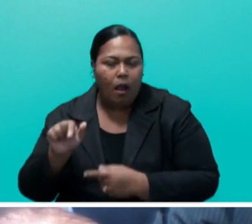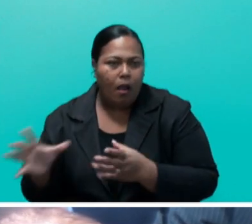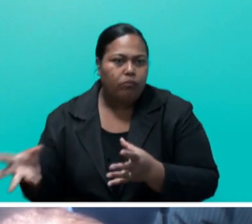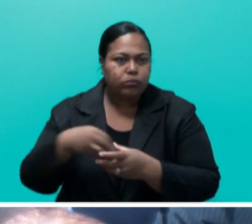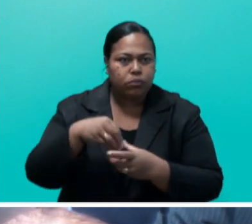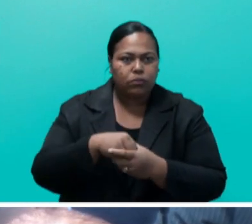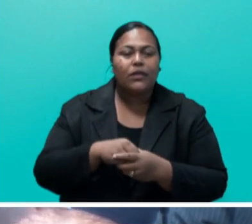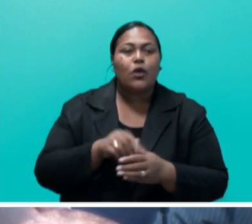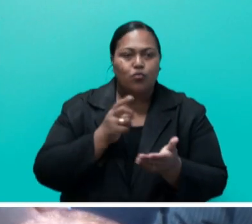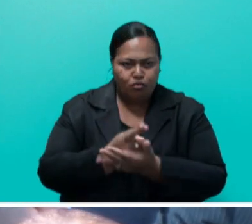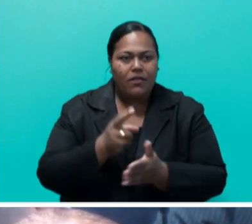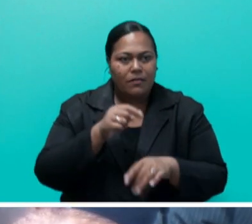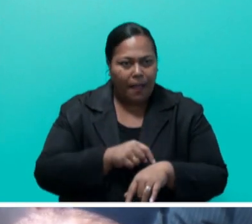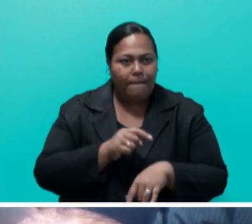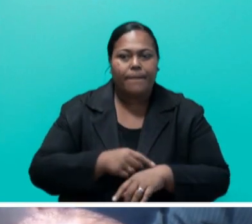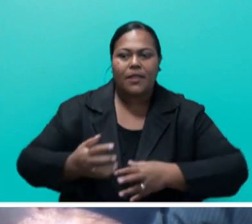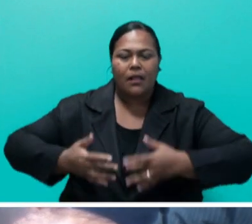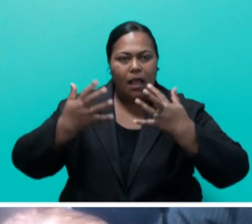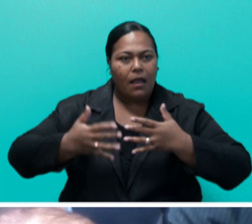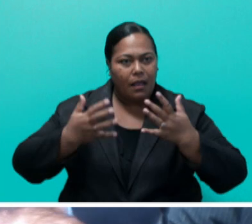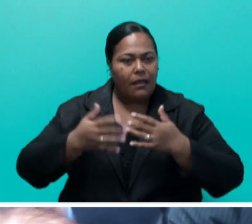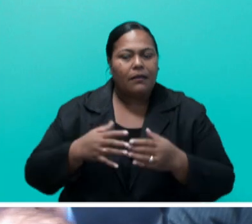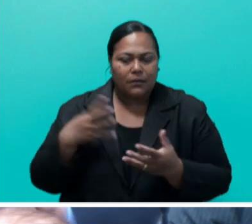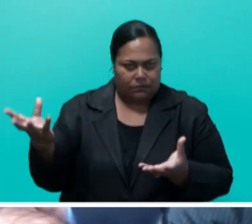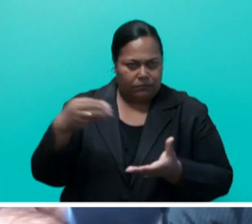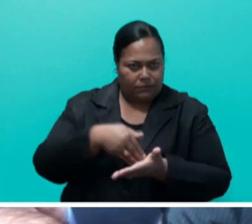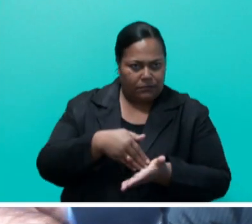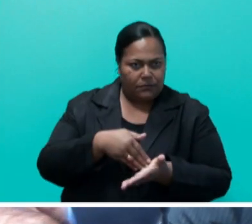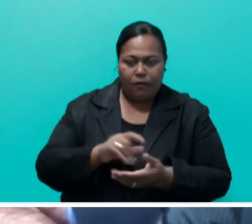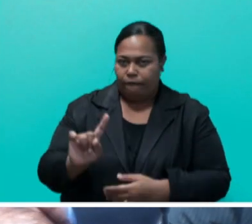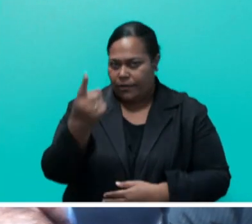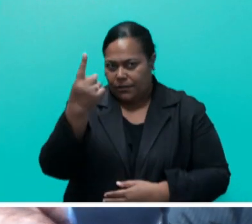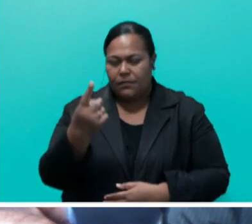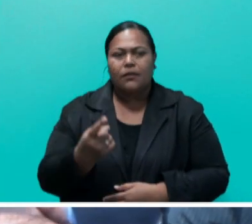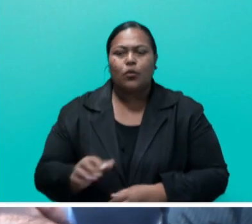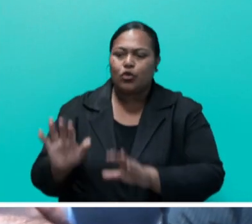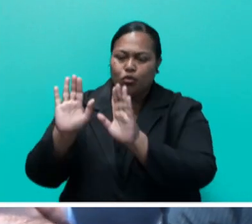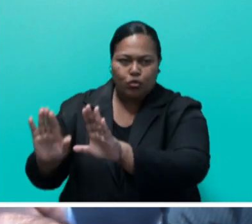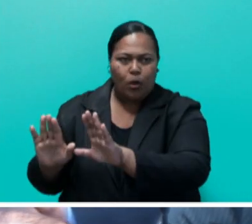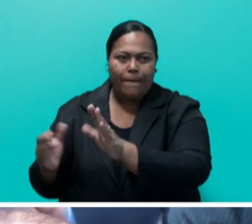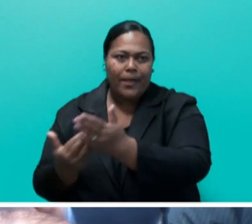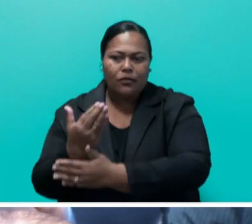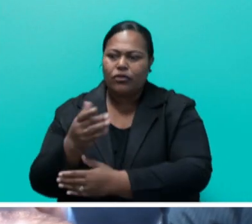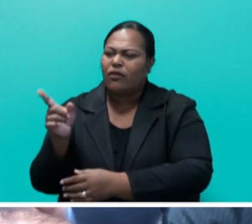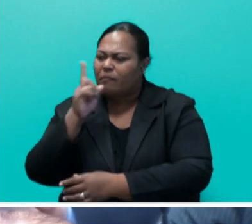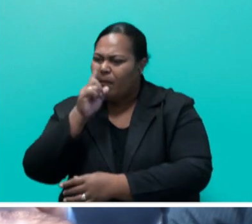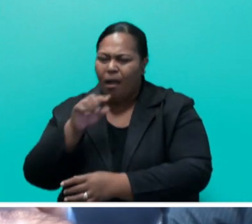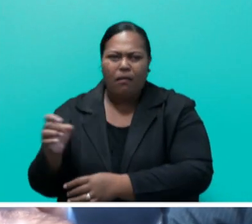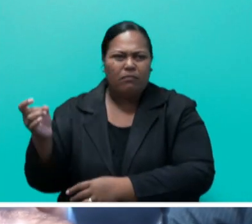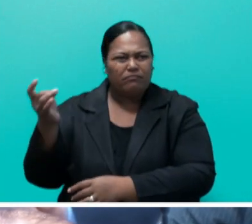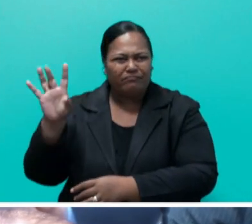collect real-time passenger data, and this will help prevent the entry of inadmissible